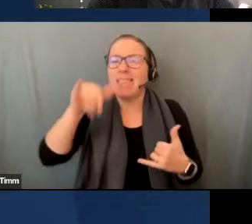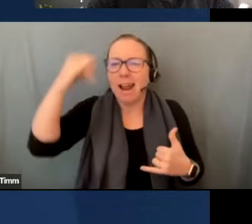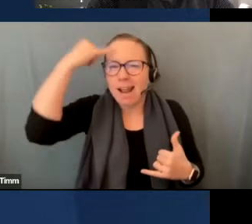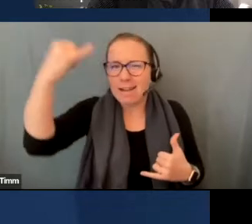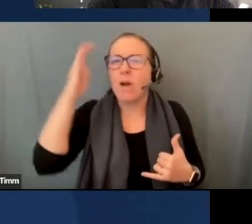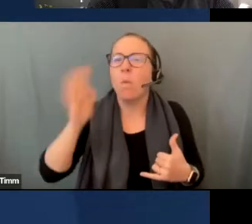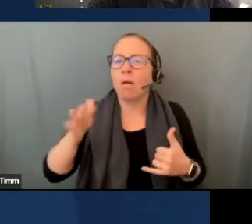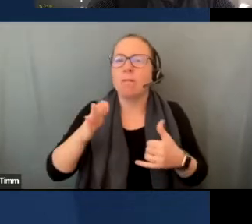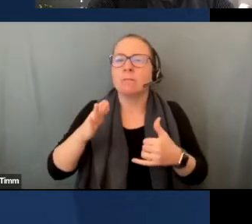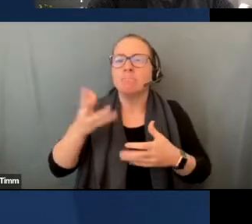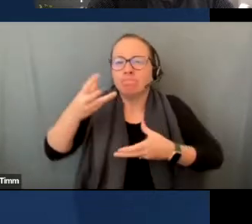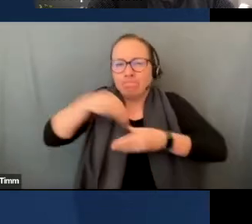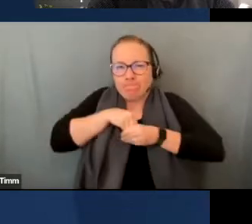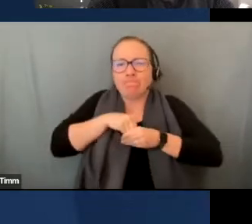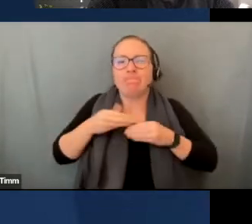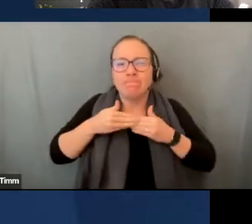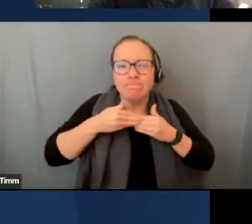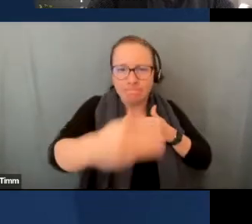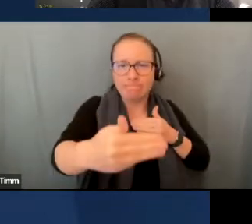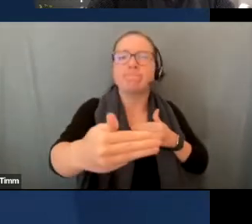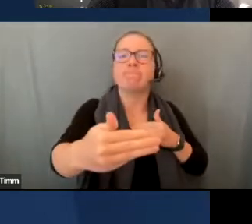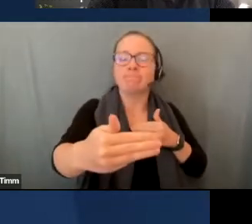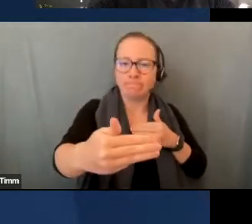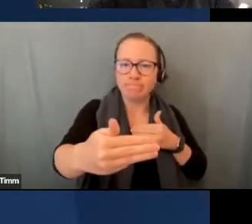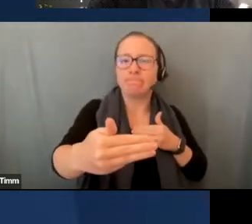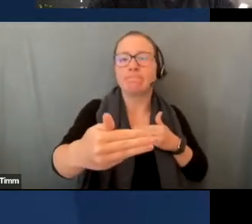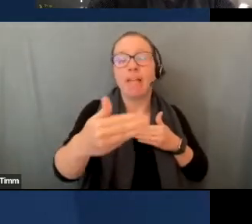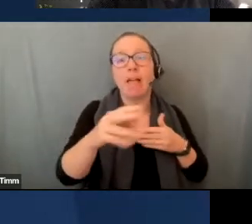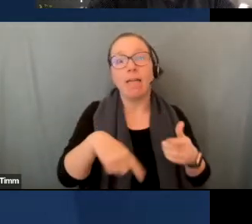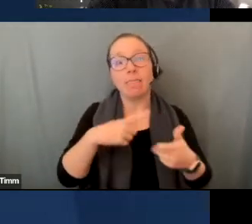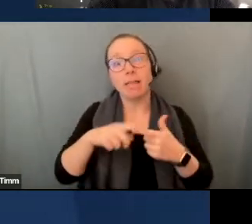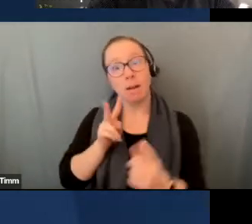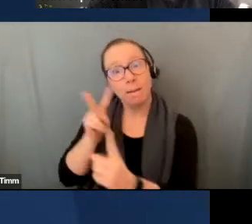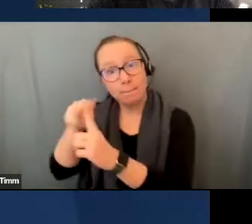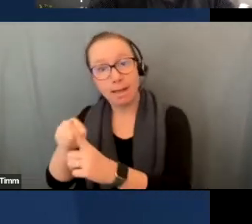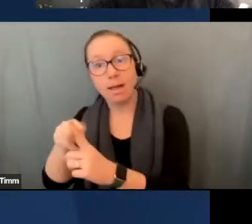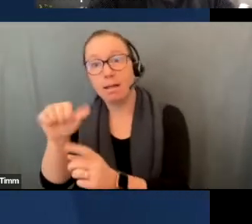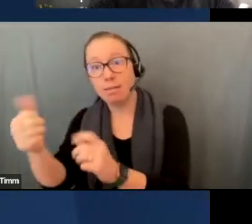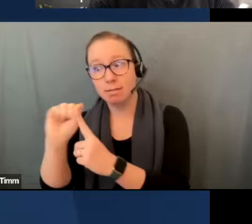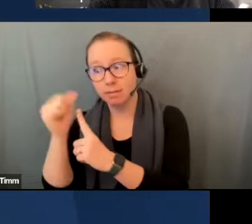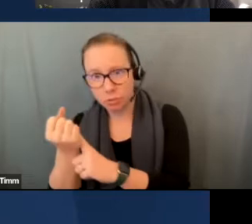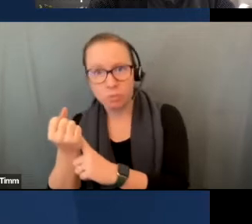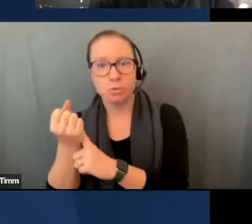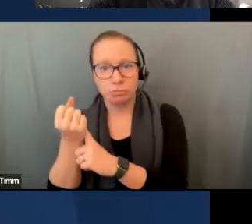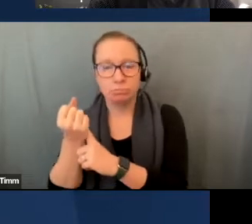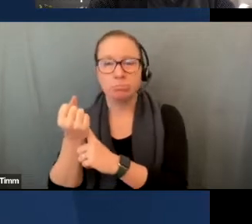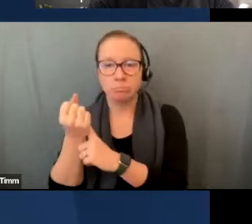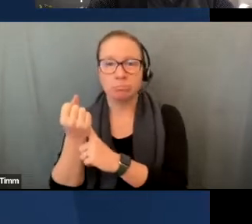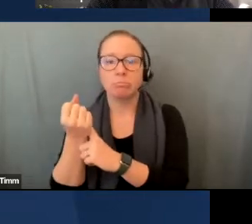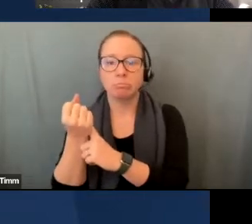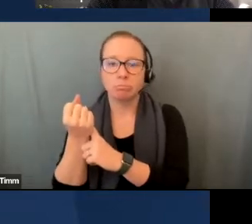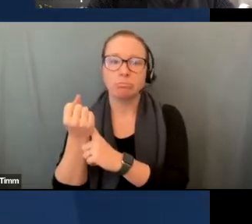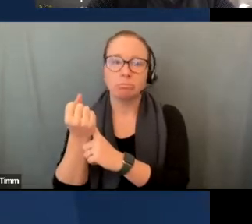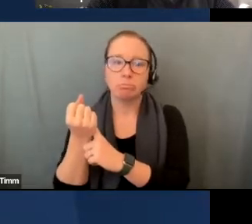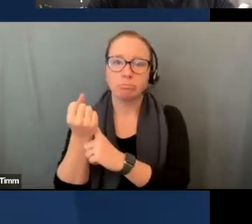hold and generalize to situations that extend beyond specific scenarios